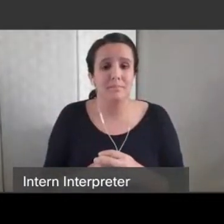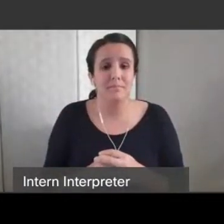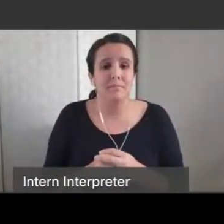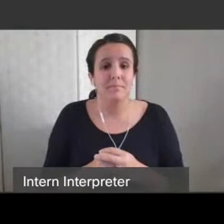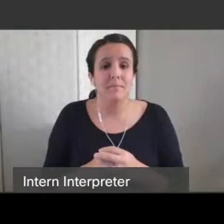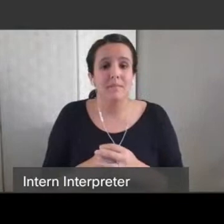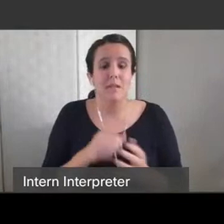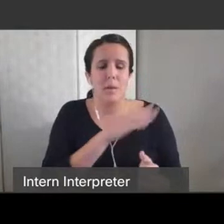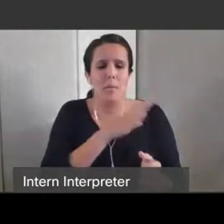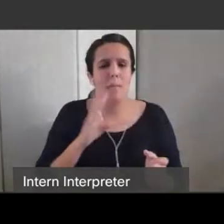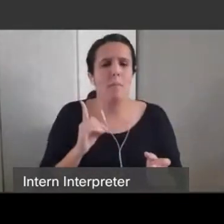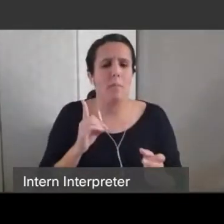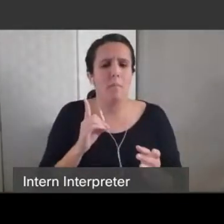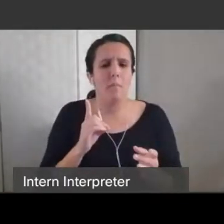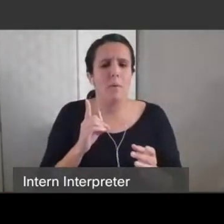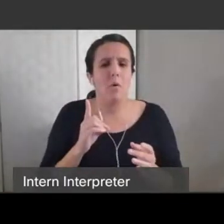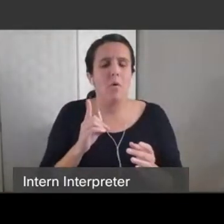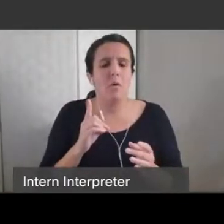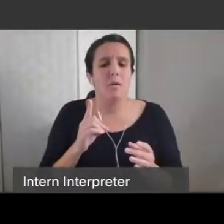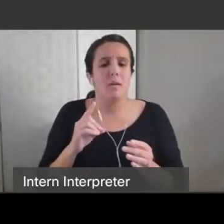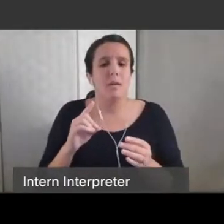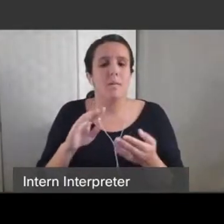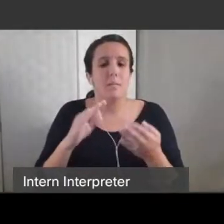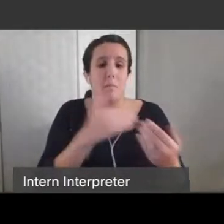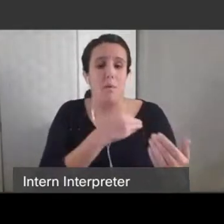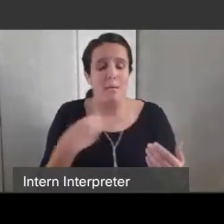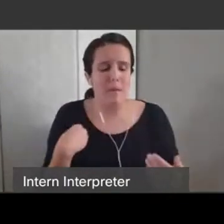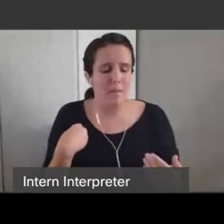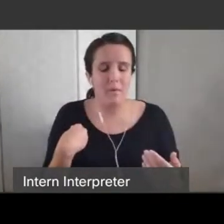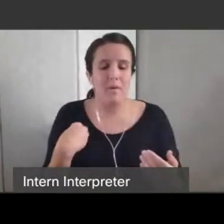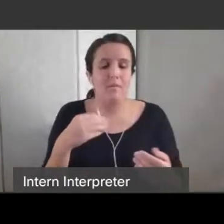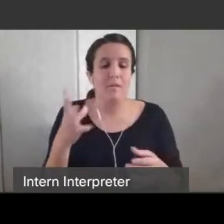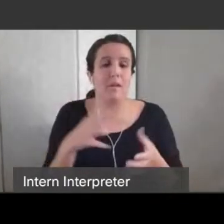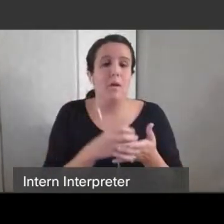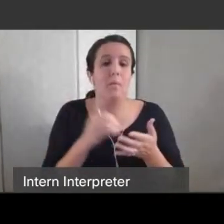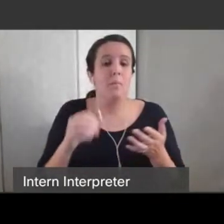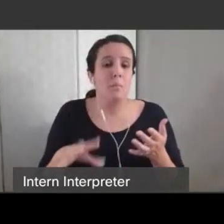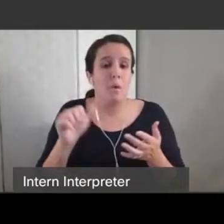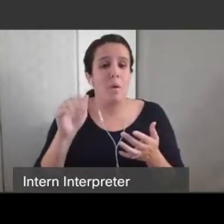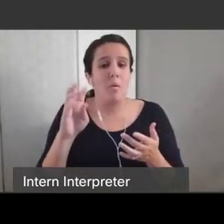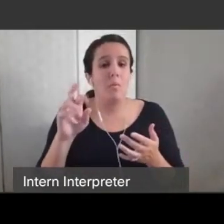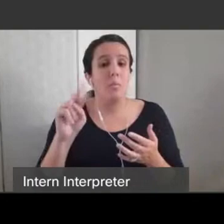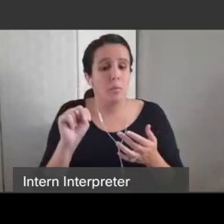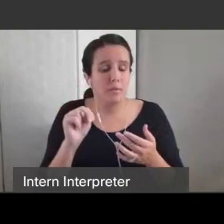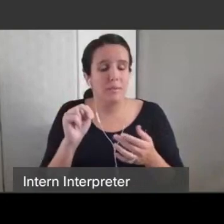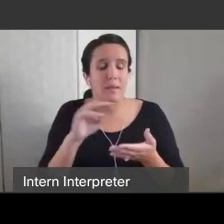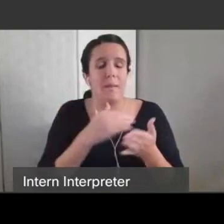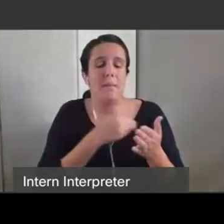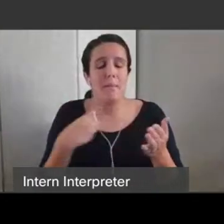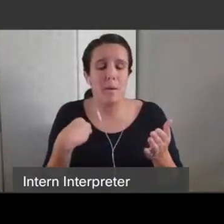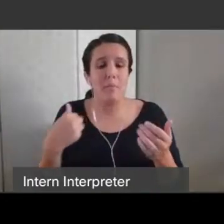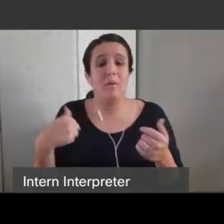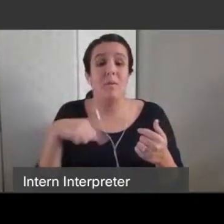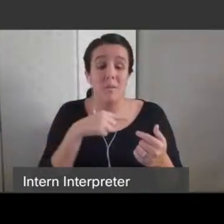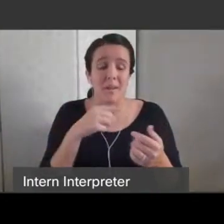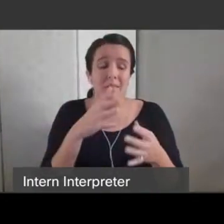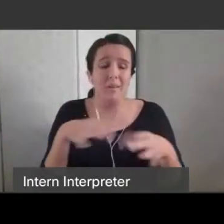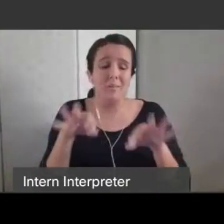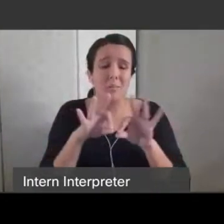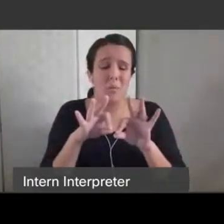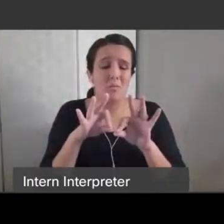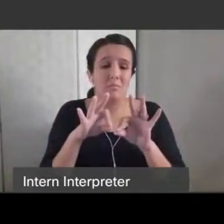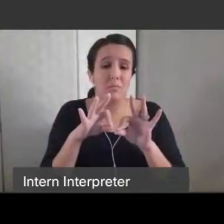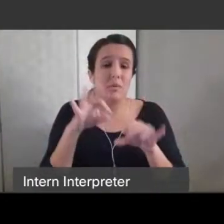As a board member of the Kansas Abortion Fund, it is not lost on me that we have an important election coming in 2022. Besides the